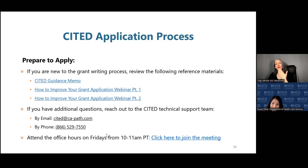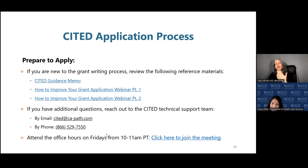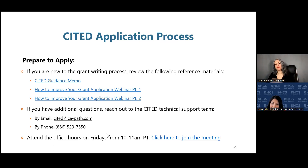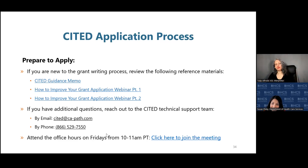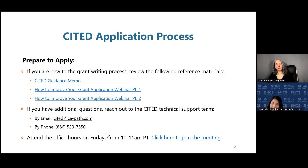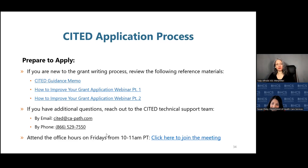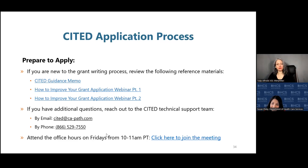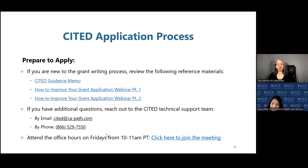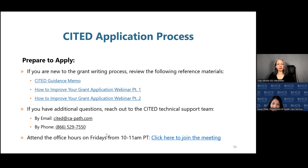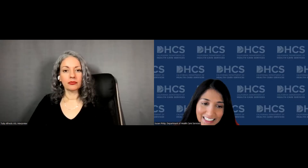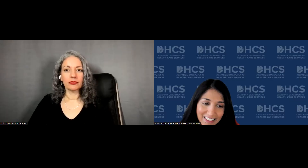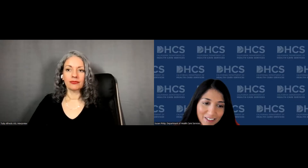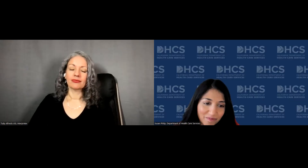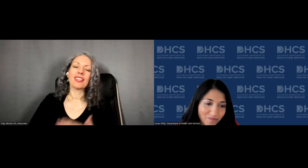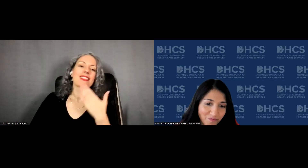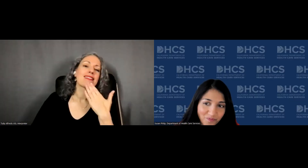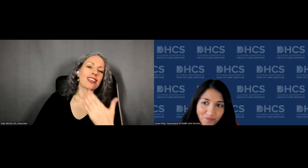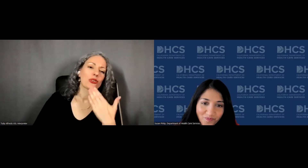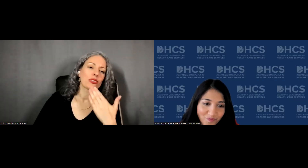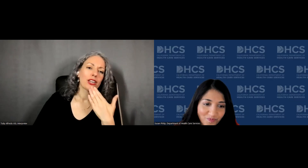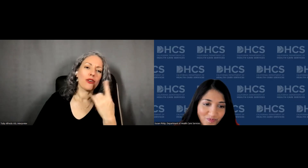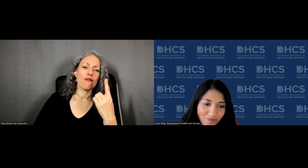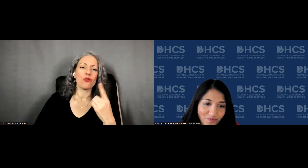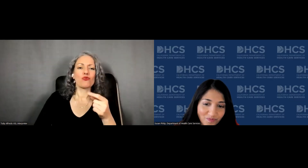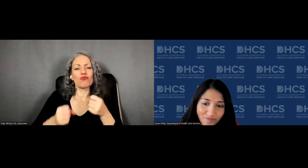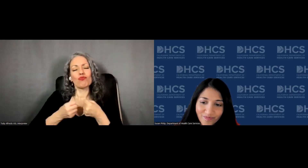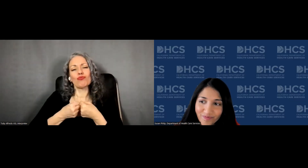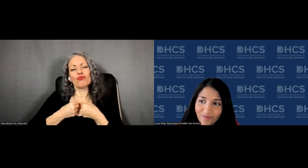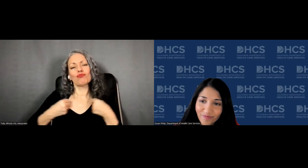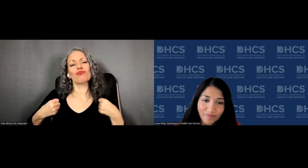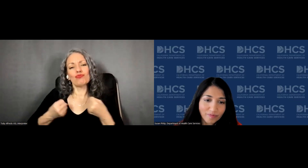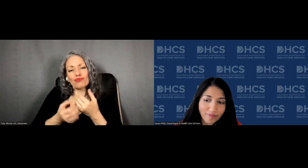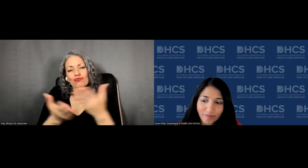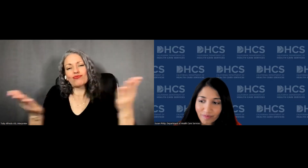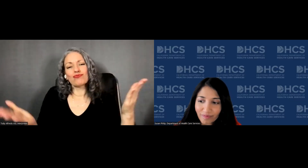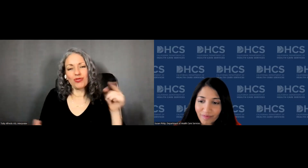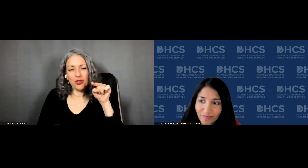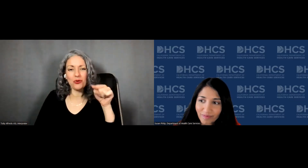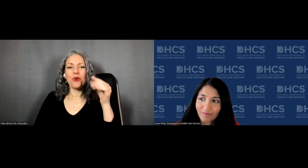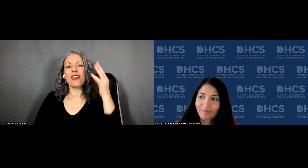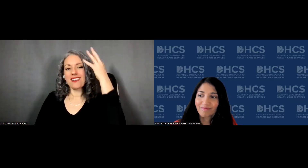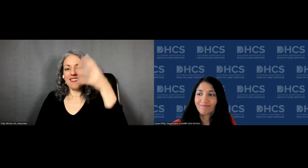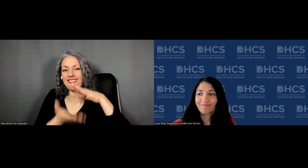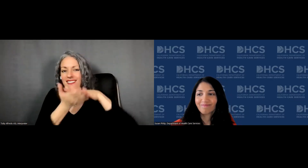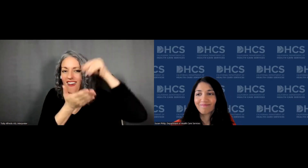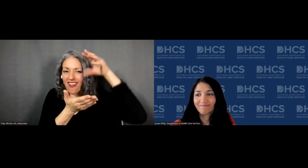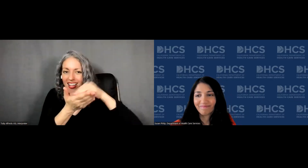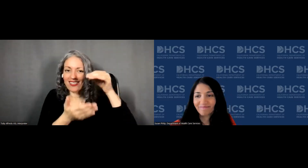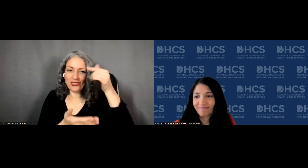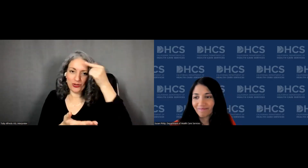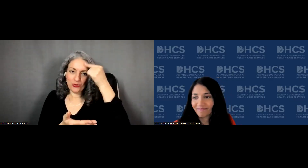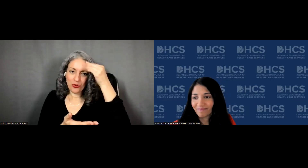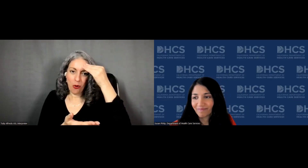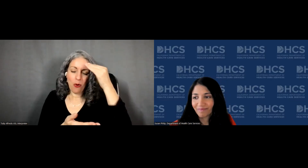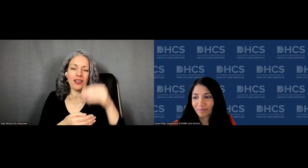Thank you very much, Susan, for being so generous with your knowledge and that you've gained over this short